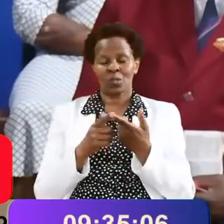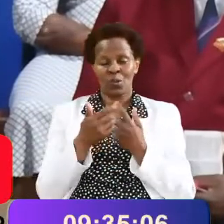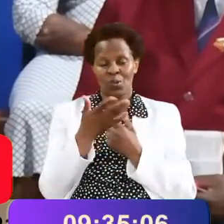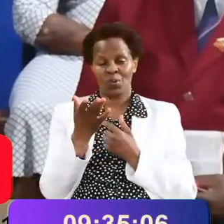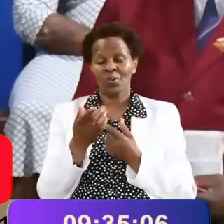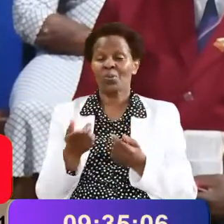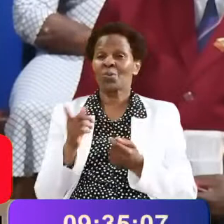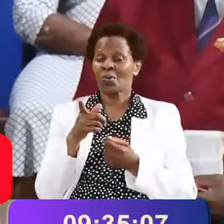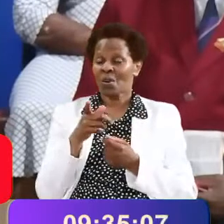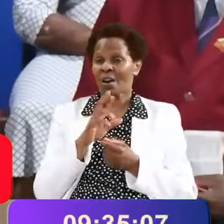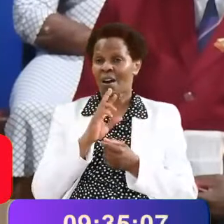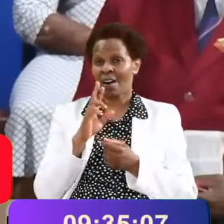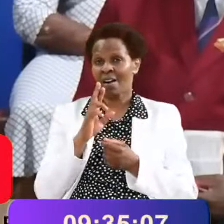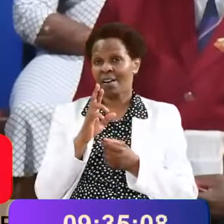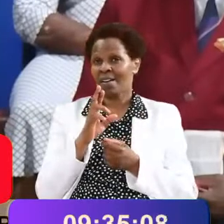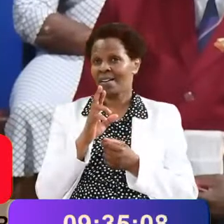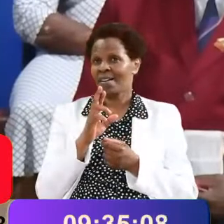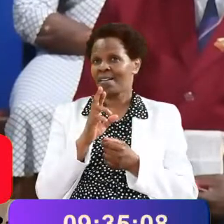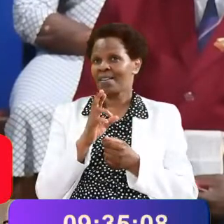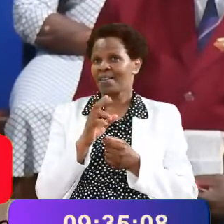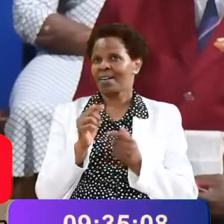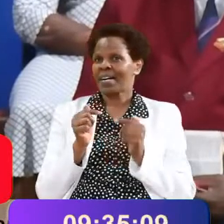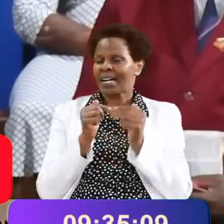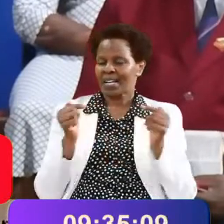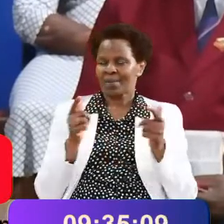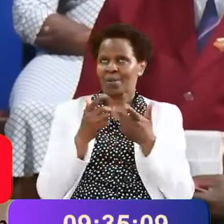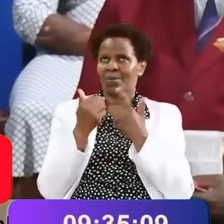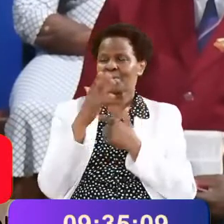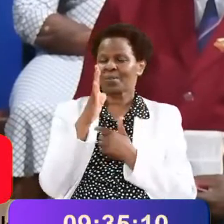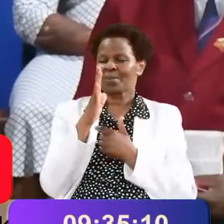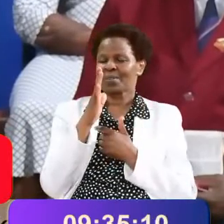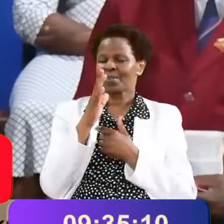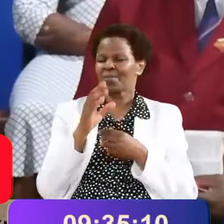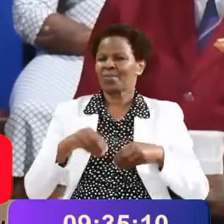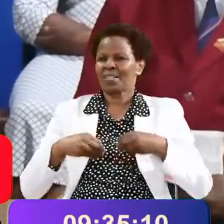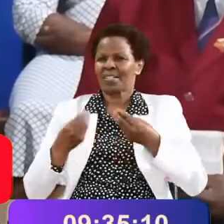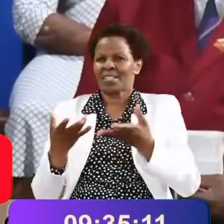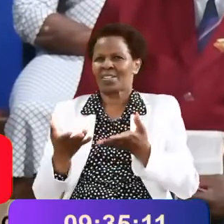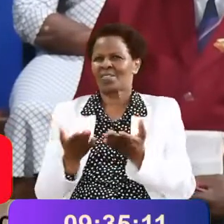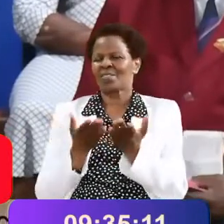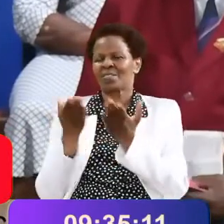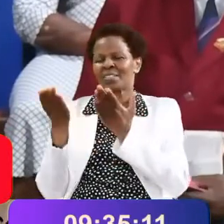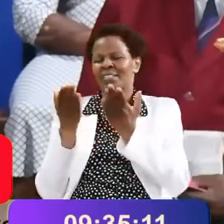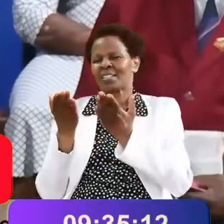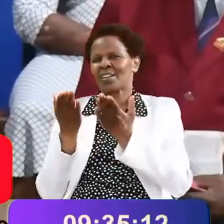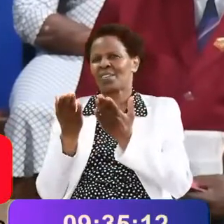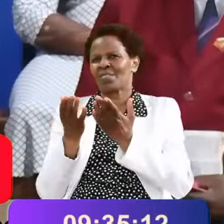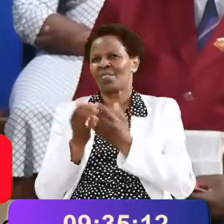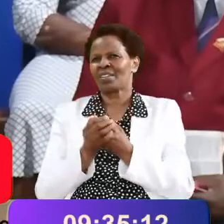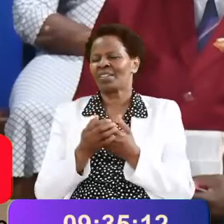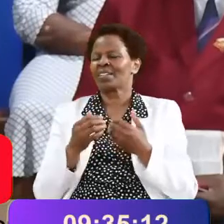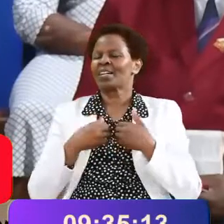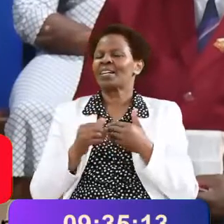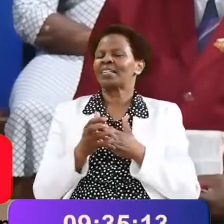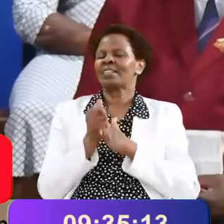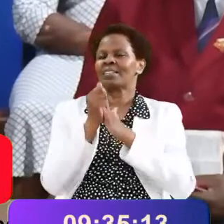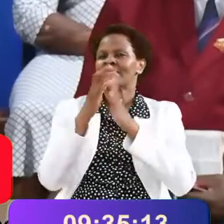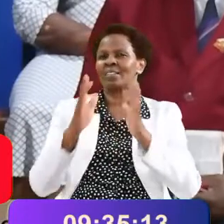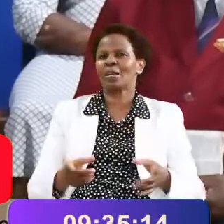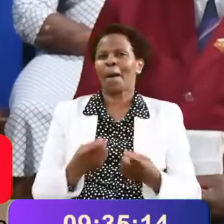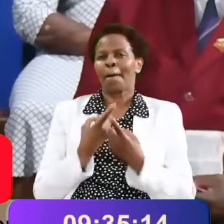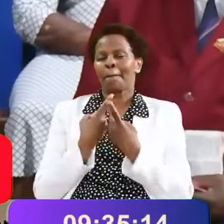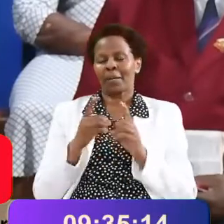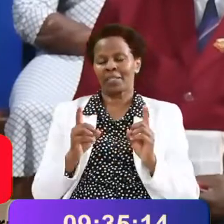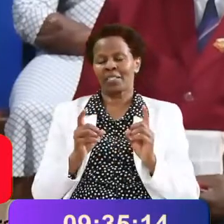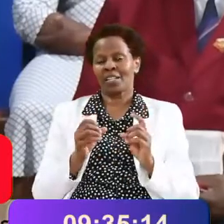of God. You may be coming to church, you may be giving, you may be serving, you may even have a leadership position, but if you are not yet